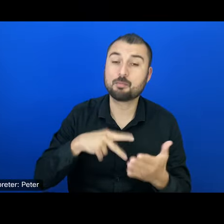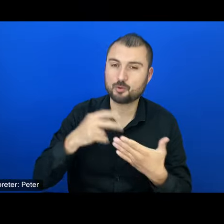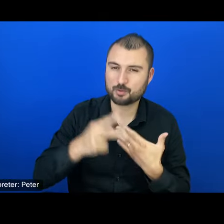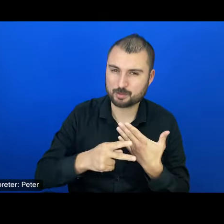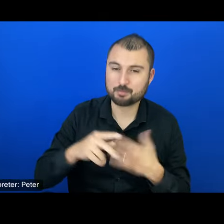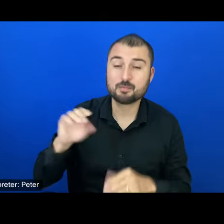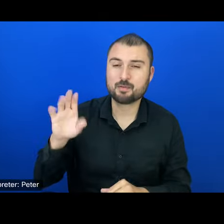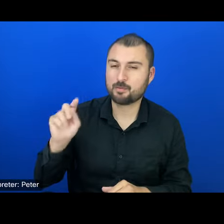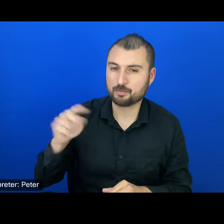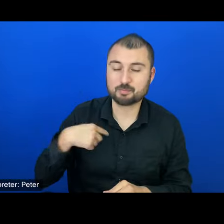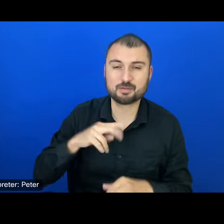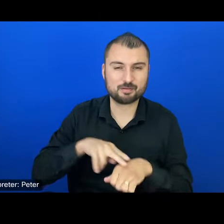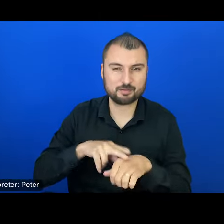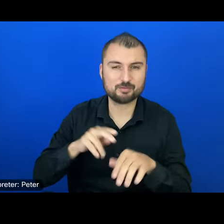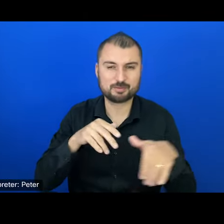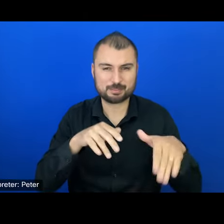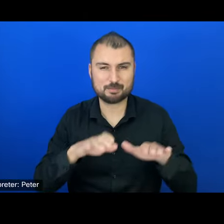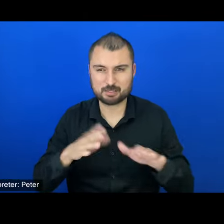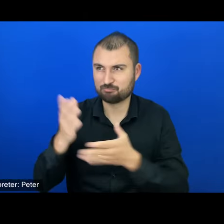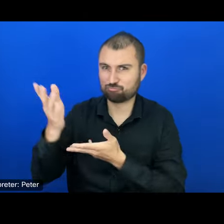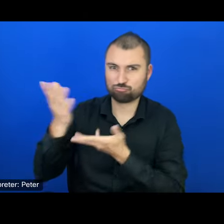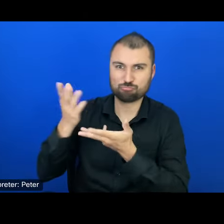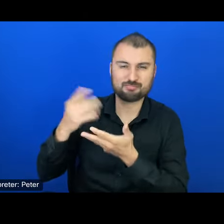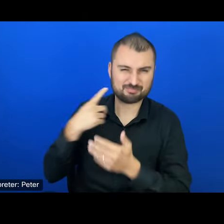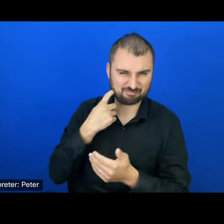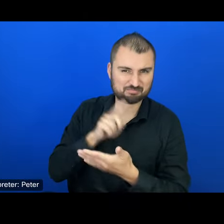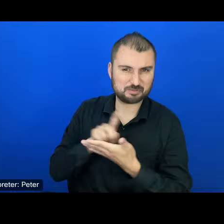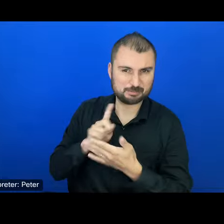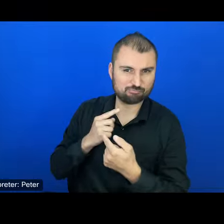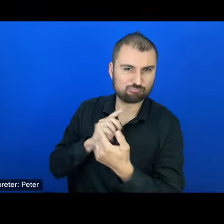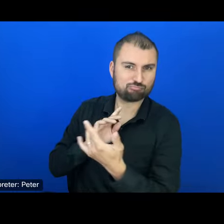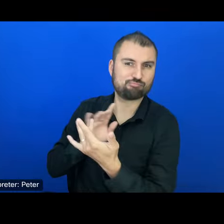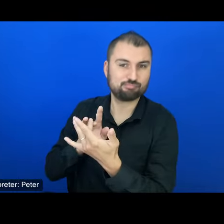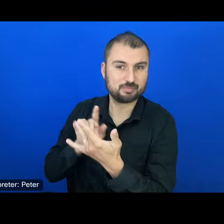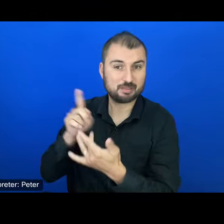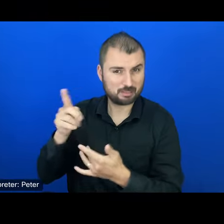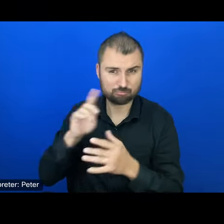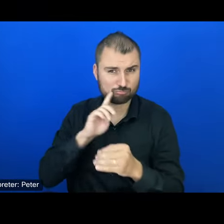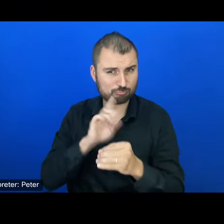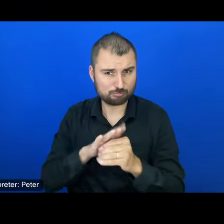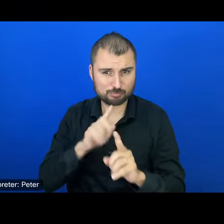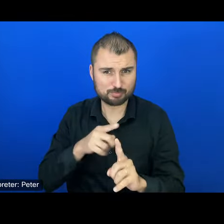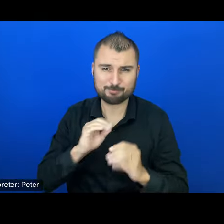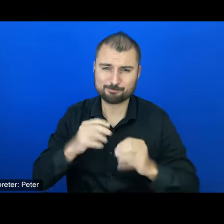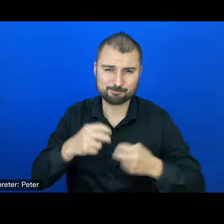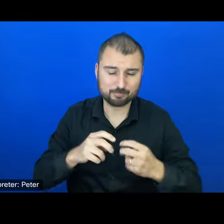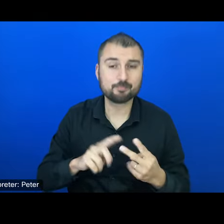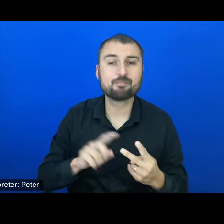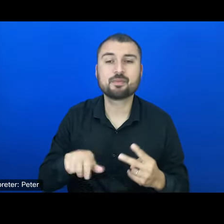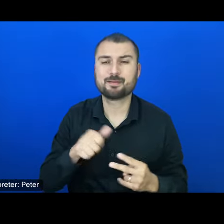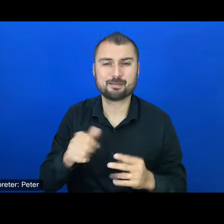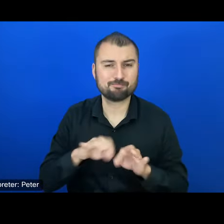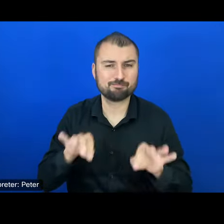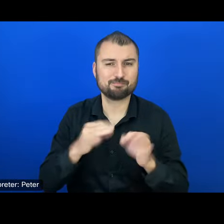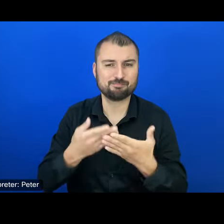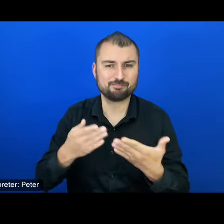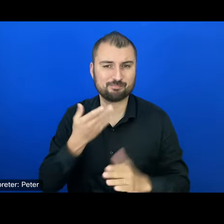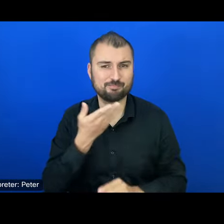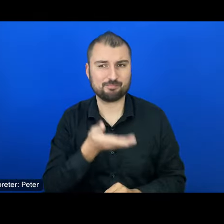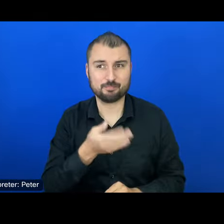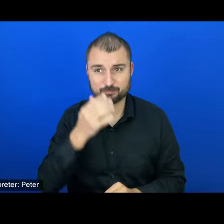Cemetery Administration, been in touch with them in the last week that is committed to and not a problem. The other major ones there are a couple of